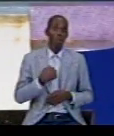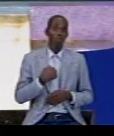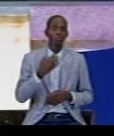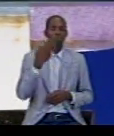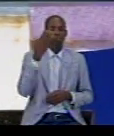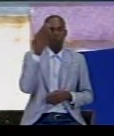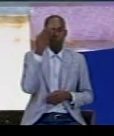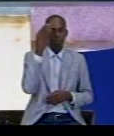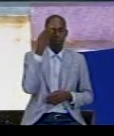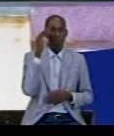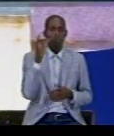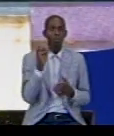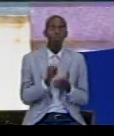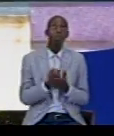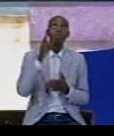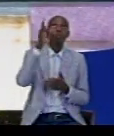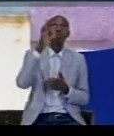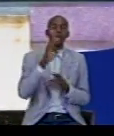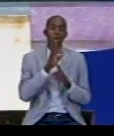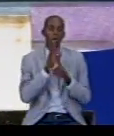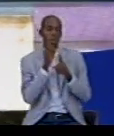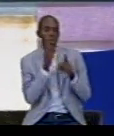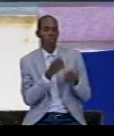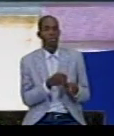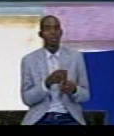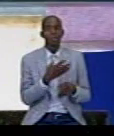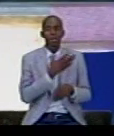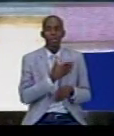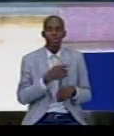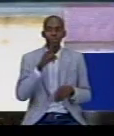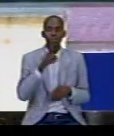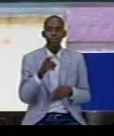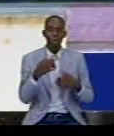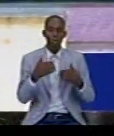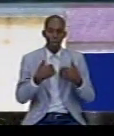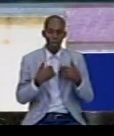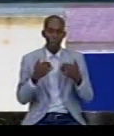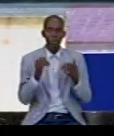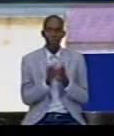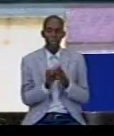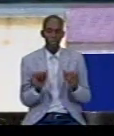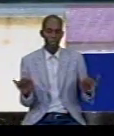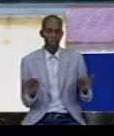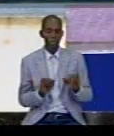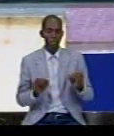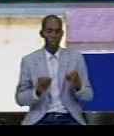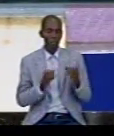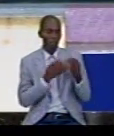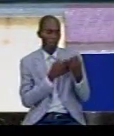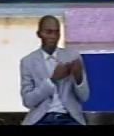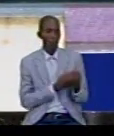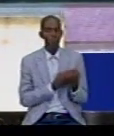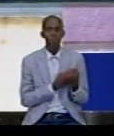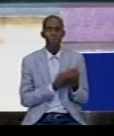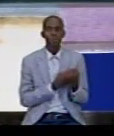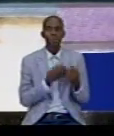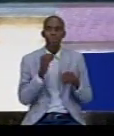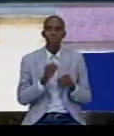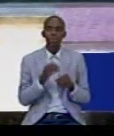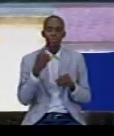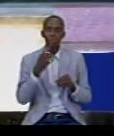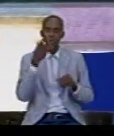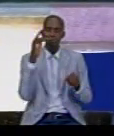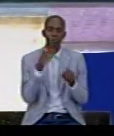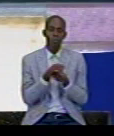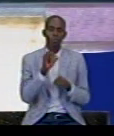I know that God will answer. And you have common confidence, the same confidence in the promises